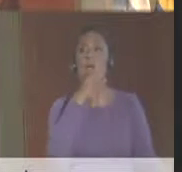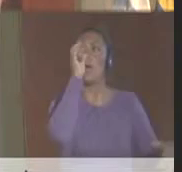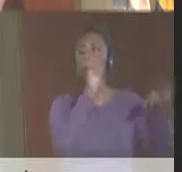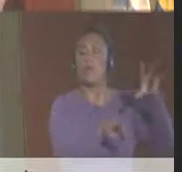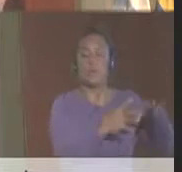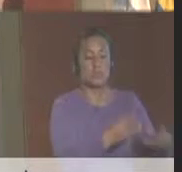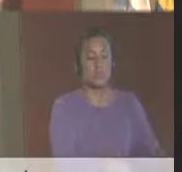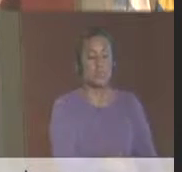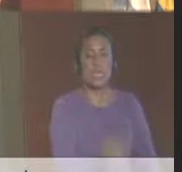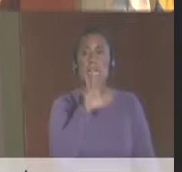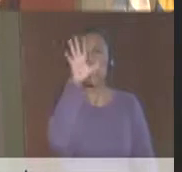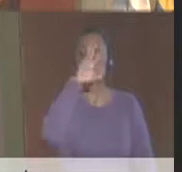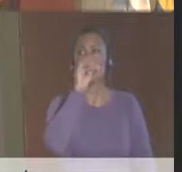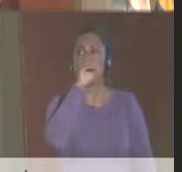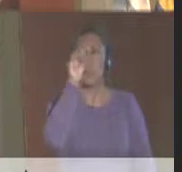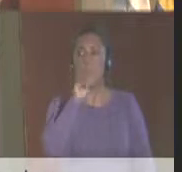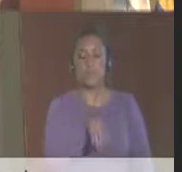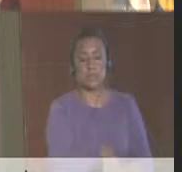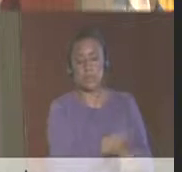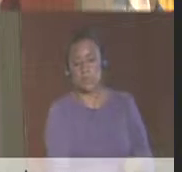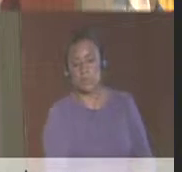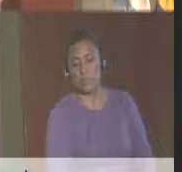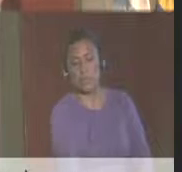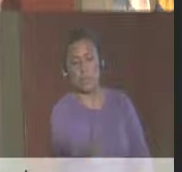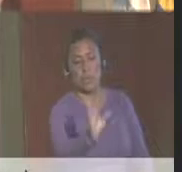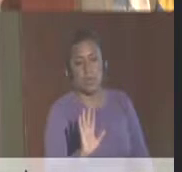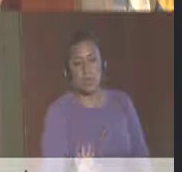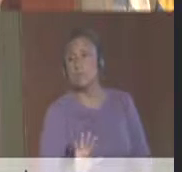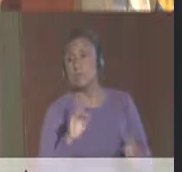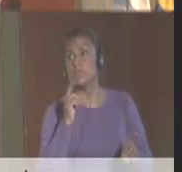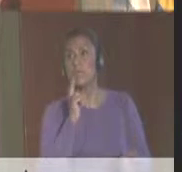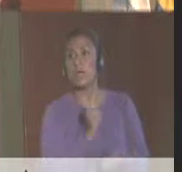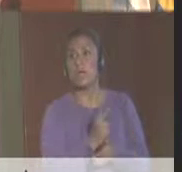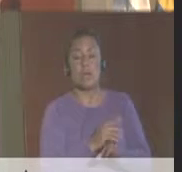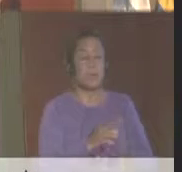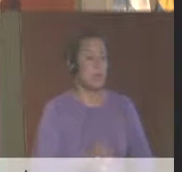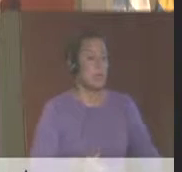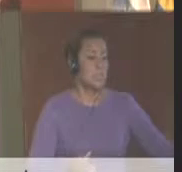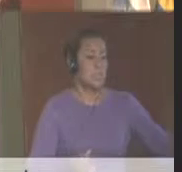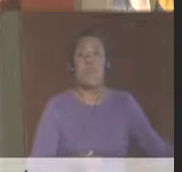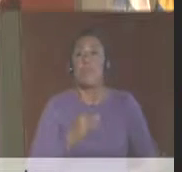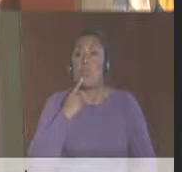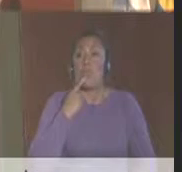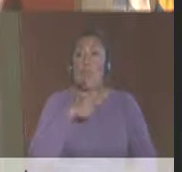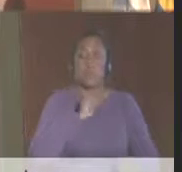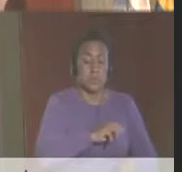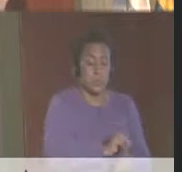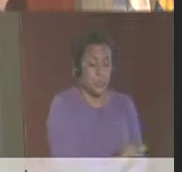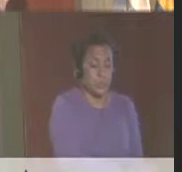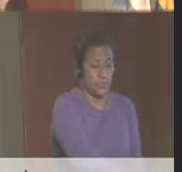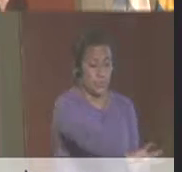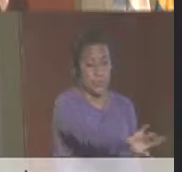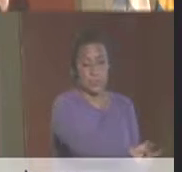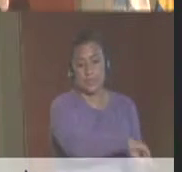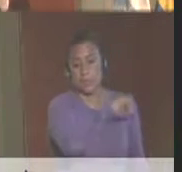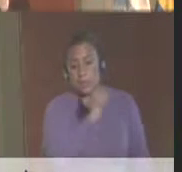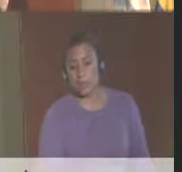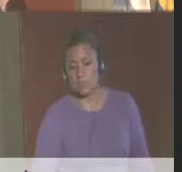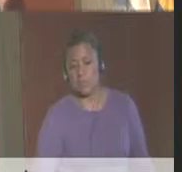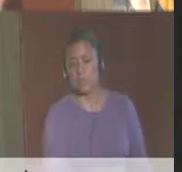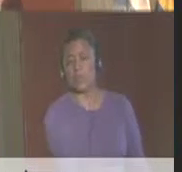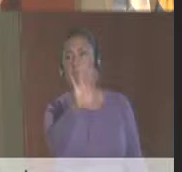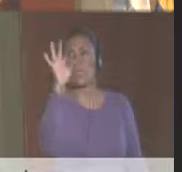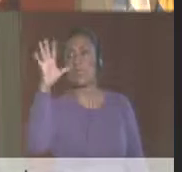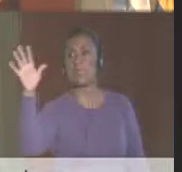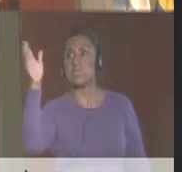of the the rainfall, and then the rest of the water can go and flow through the channels and sewage system. And so